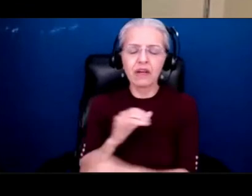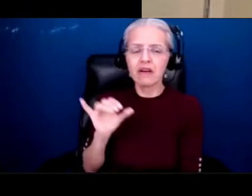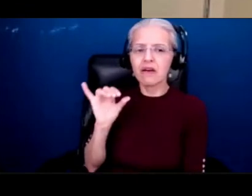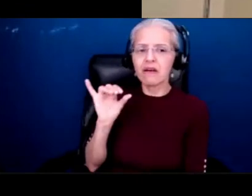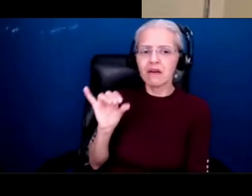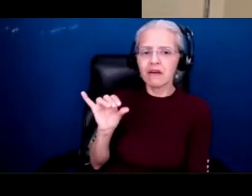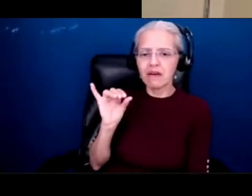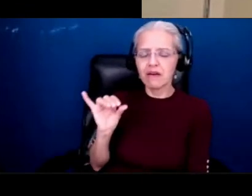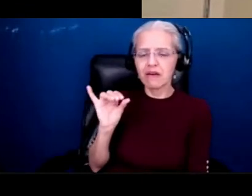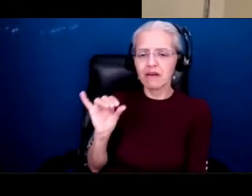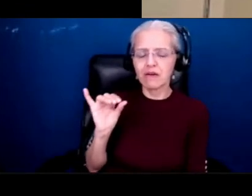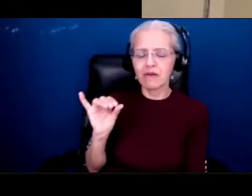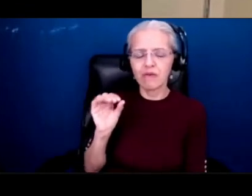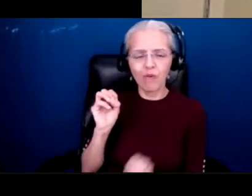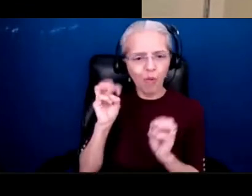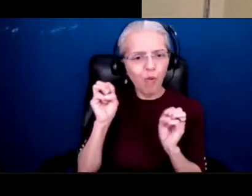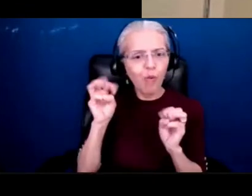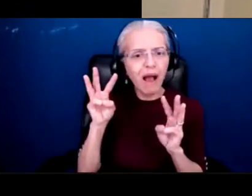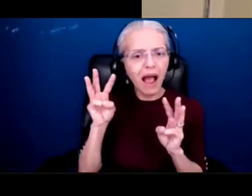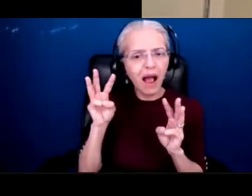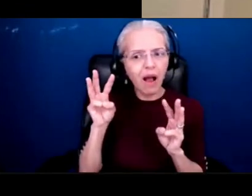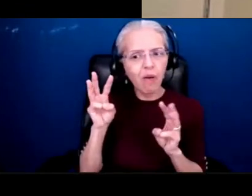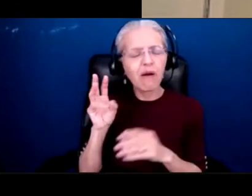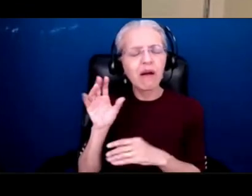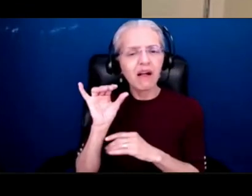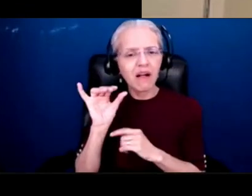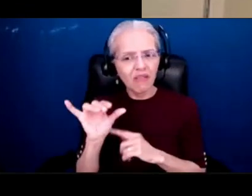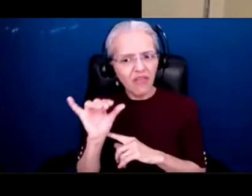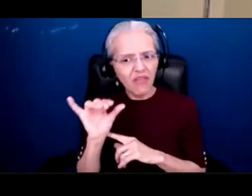is, you know, I think really